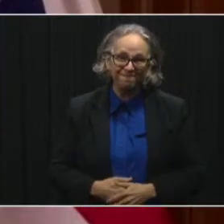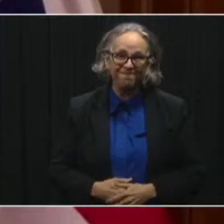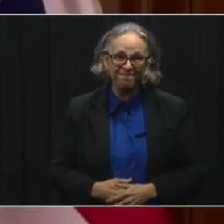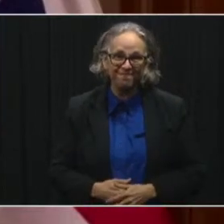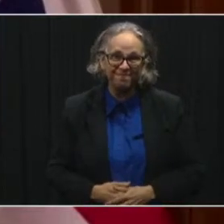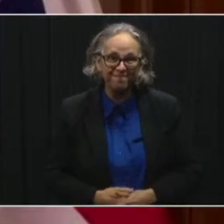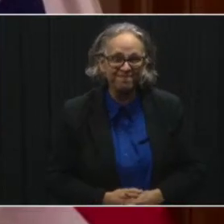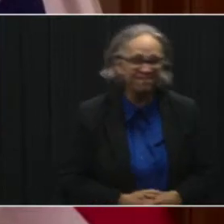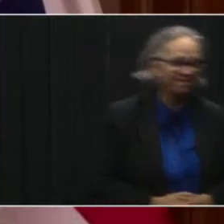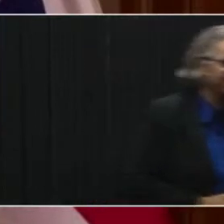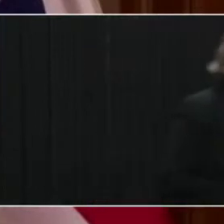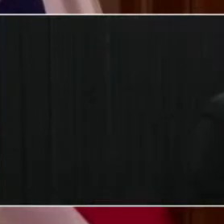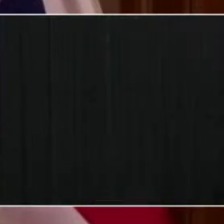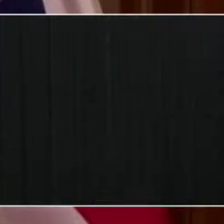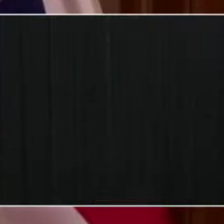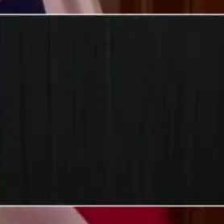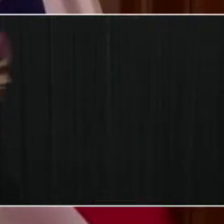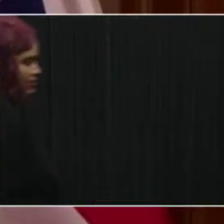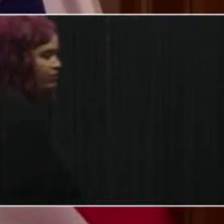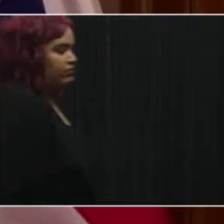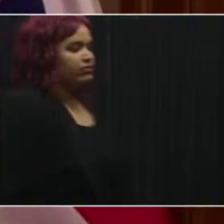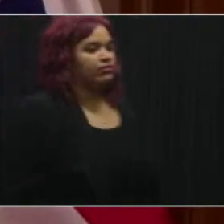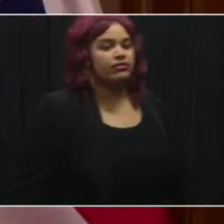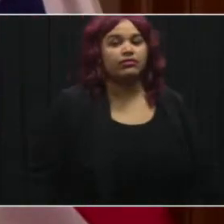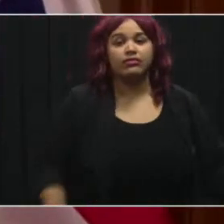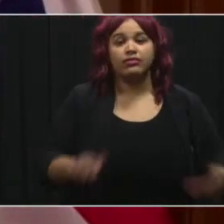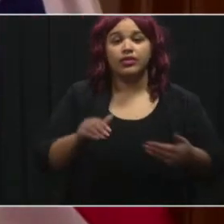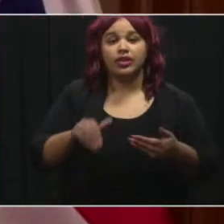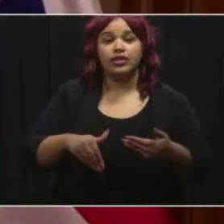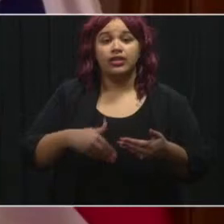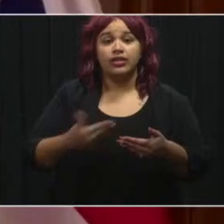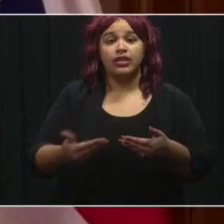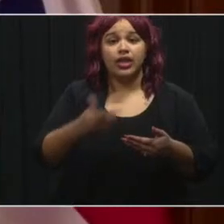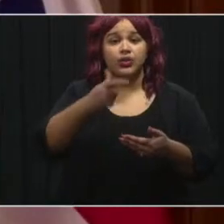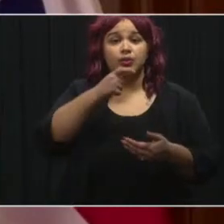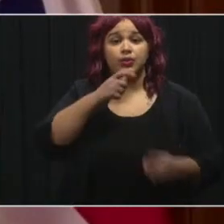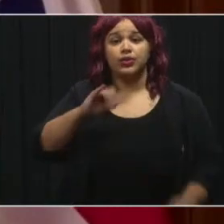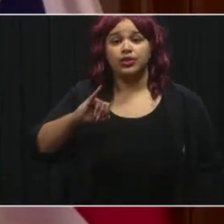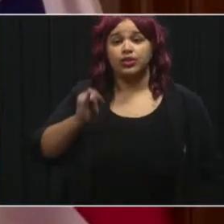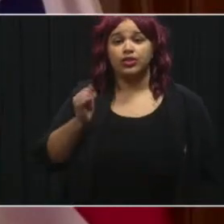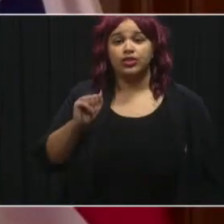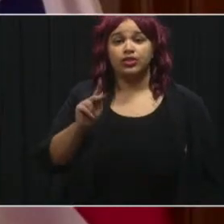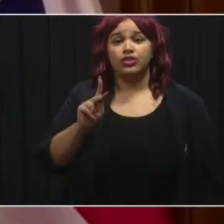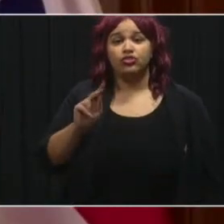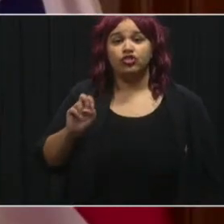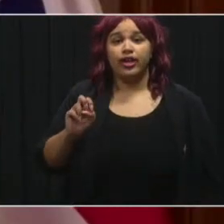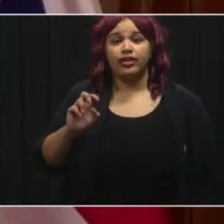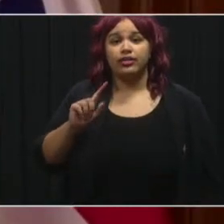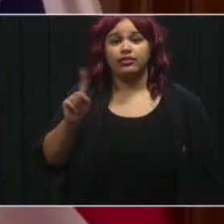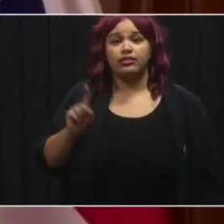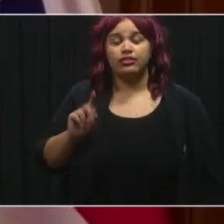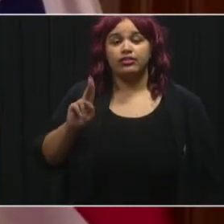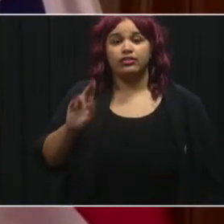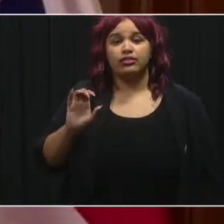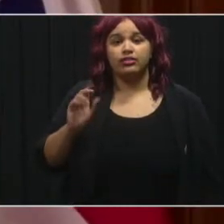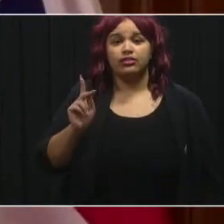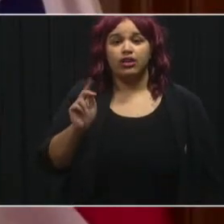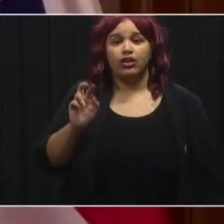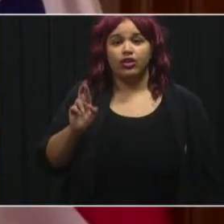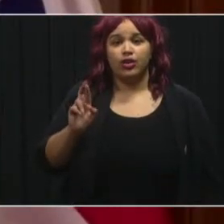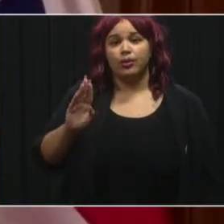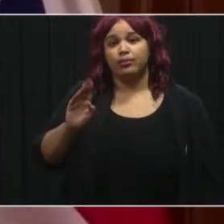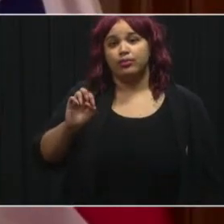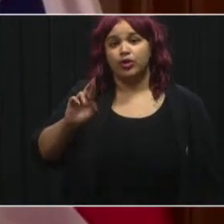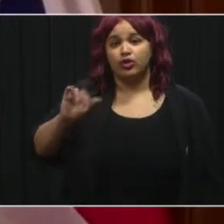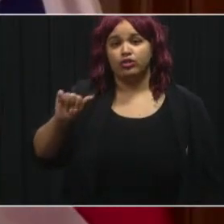Next question is from Jake Zuckerman at the Ohio Capitol Journal. Hello, everyone. I have a question for any of the doctors and nurses